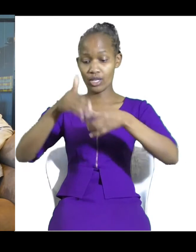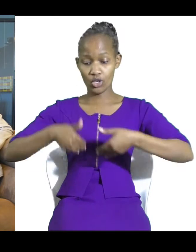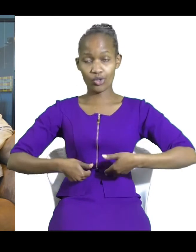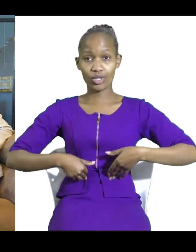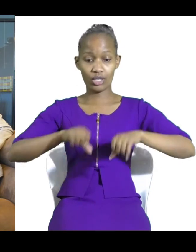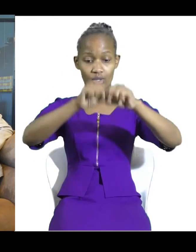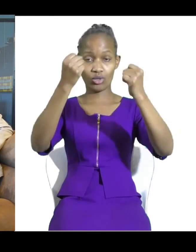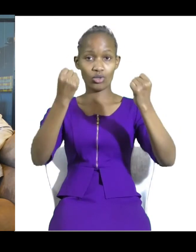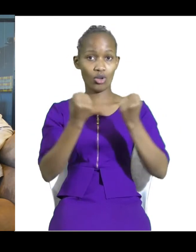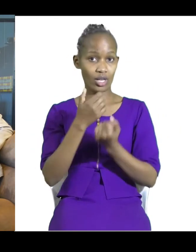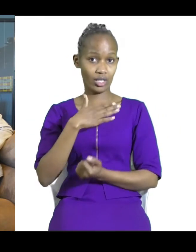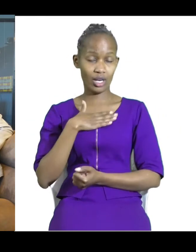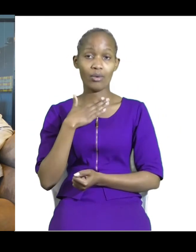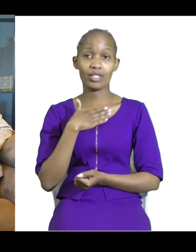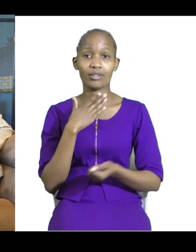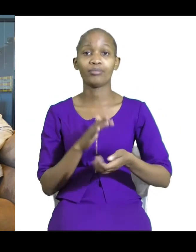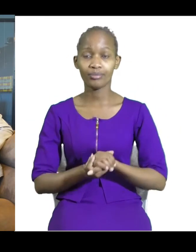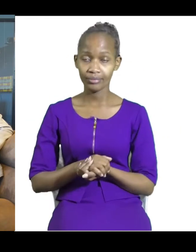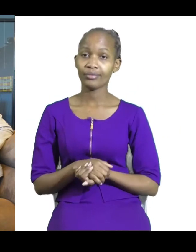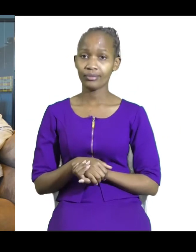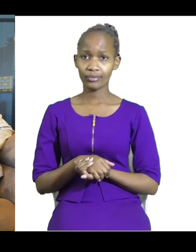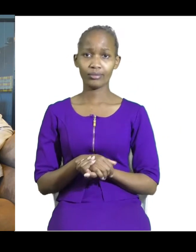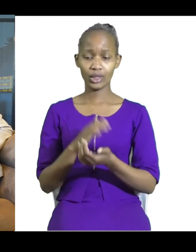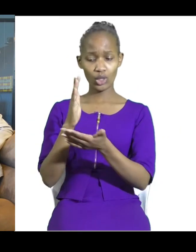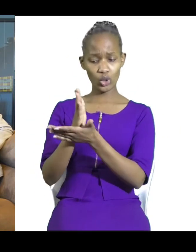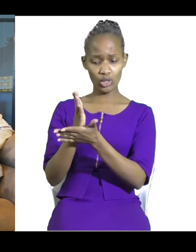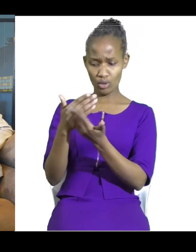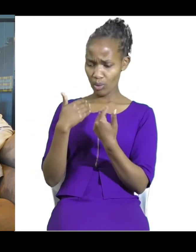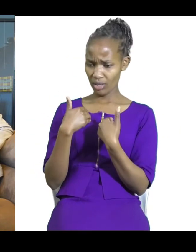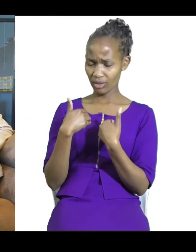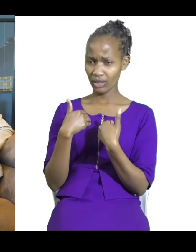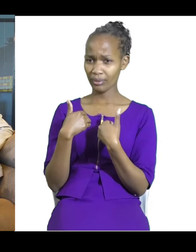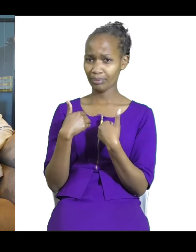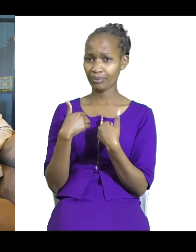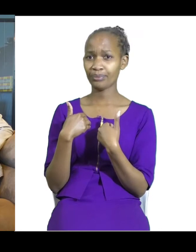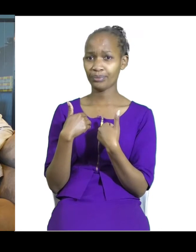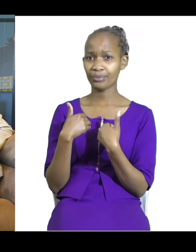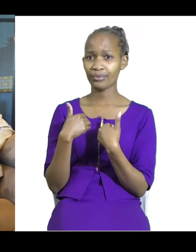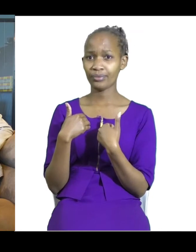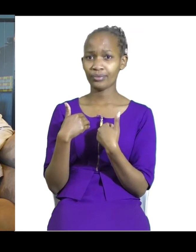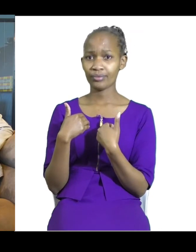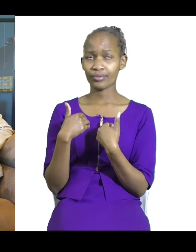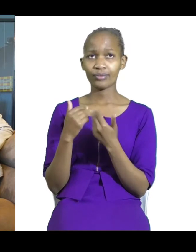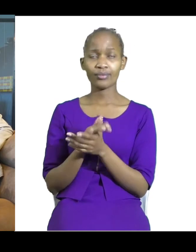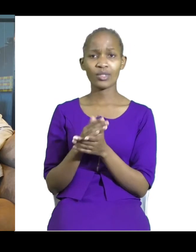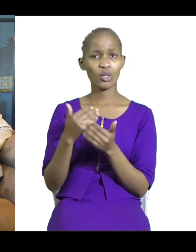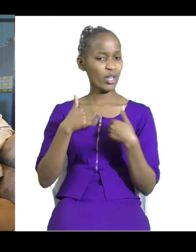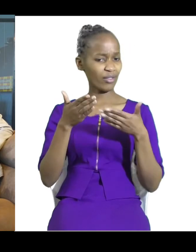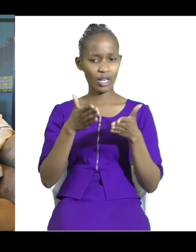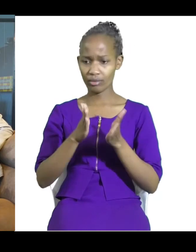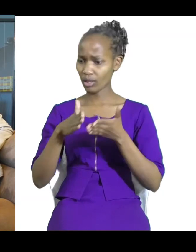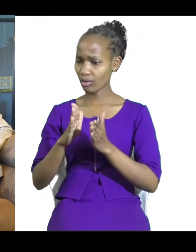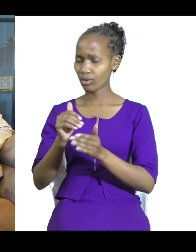society and the community to grow. Then there is what I would say that there is a